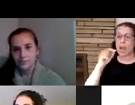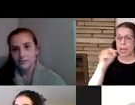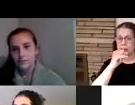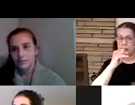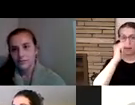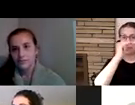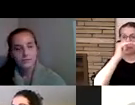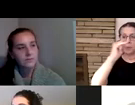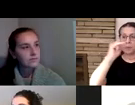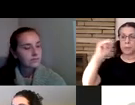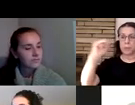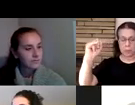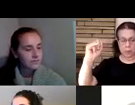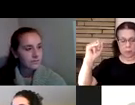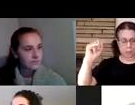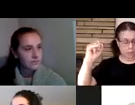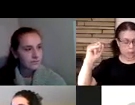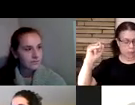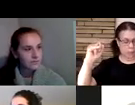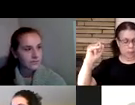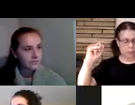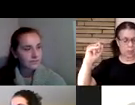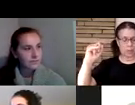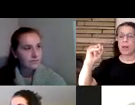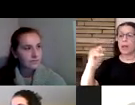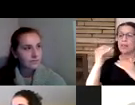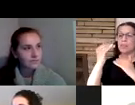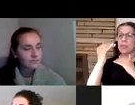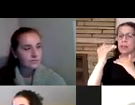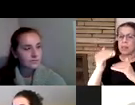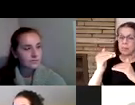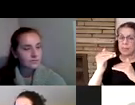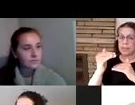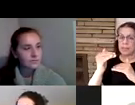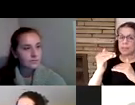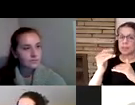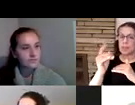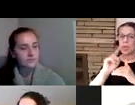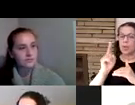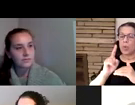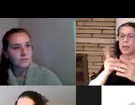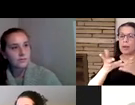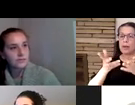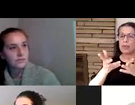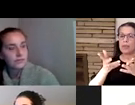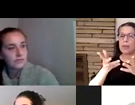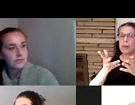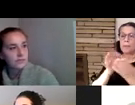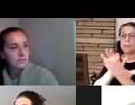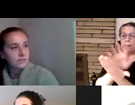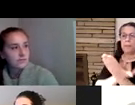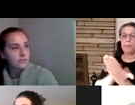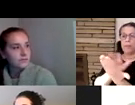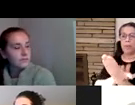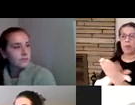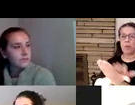line depicts the limits of where the interactive parts of the machine need to be. So